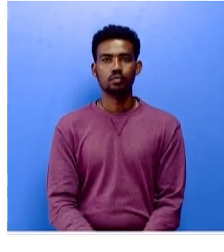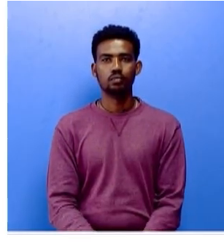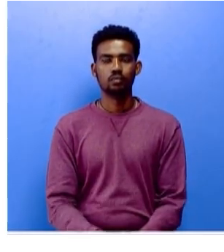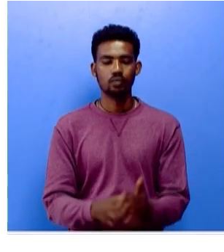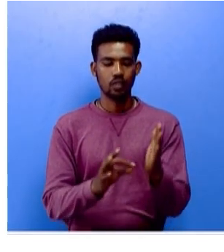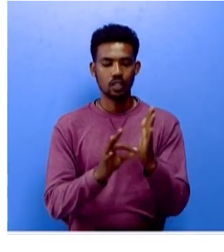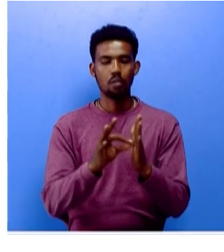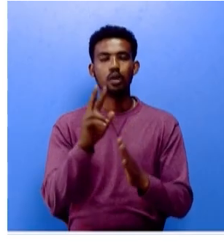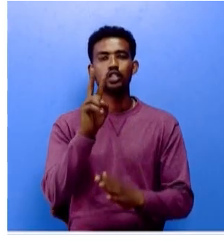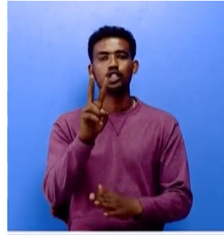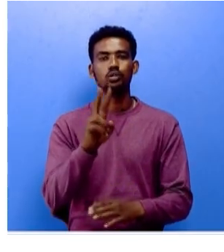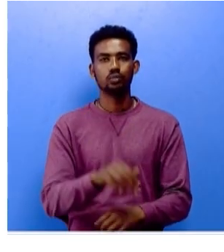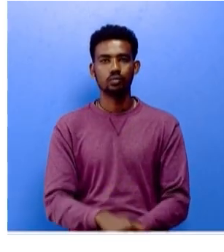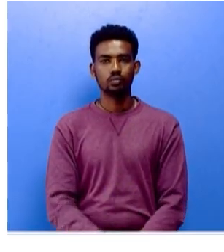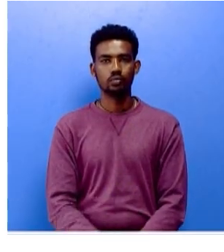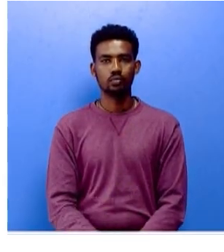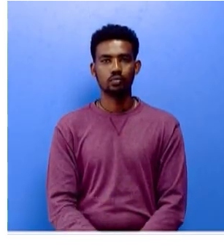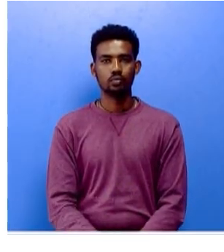Number 2.